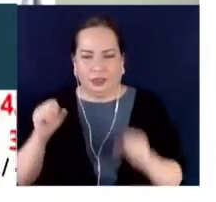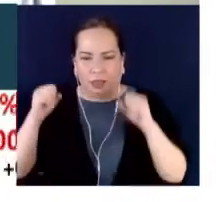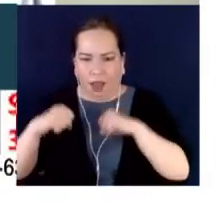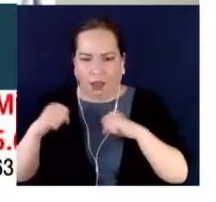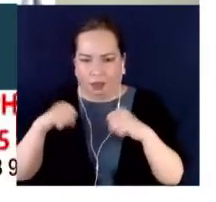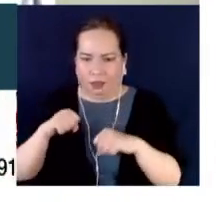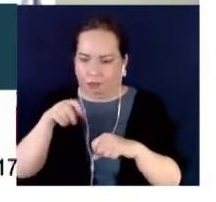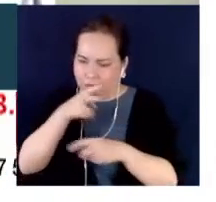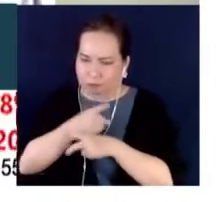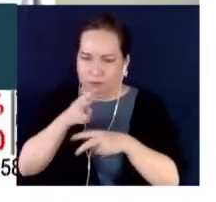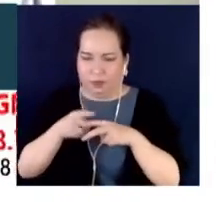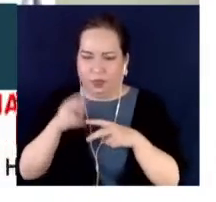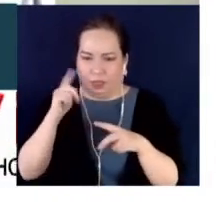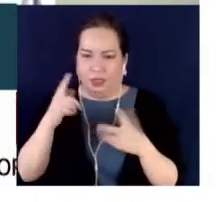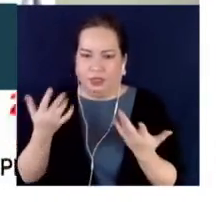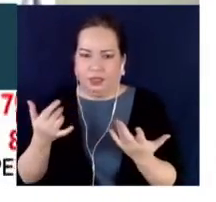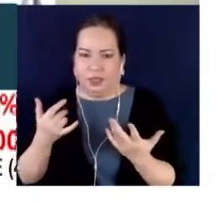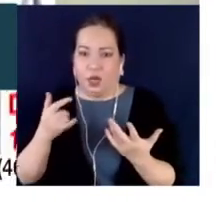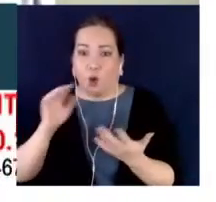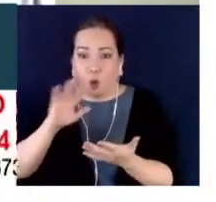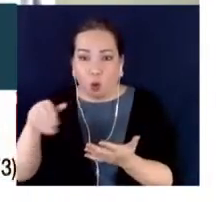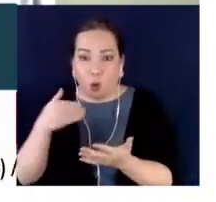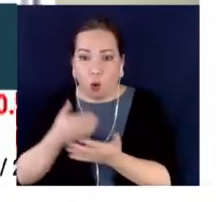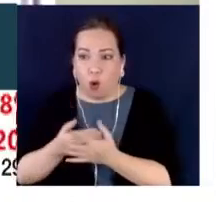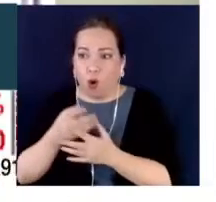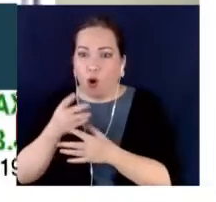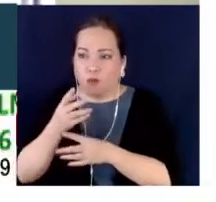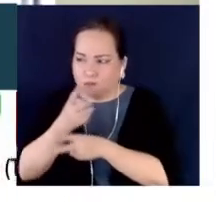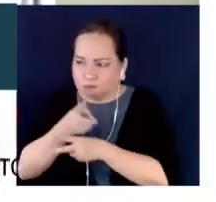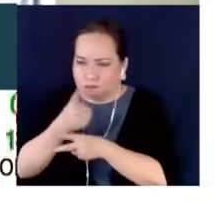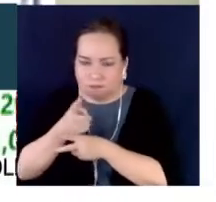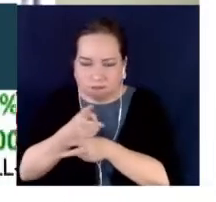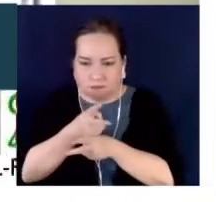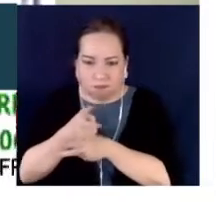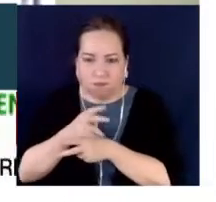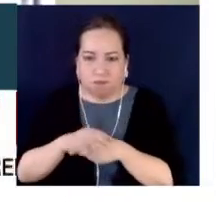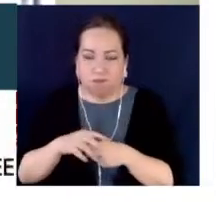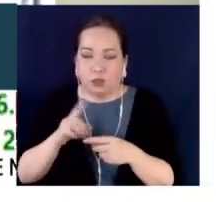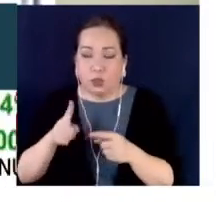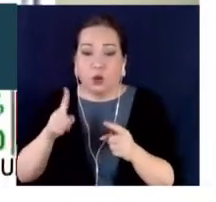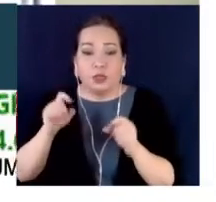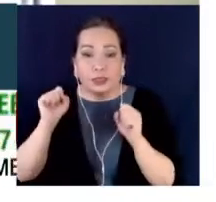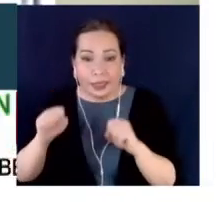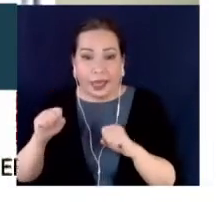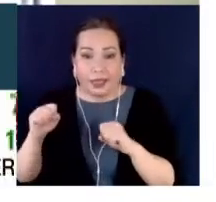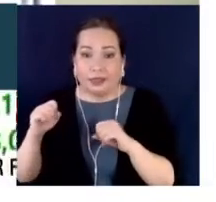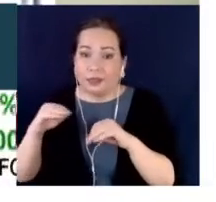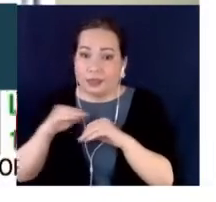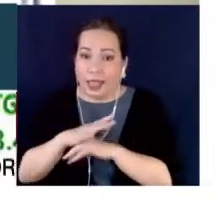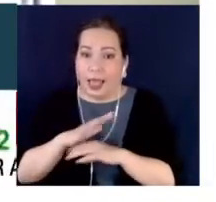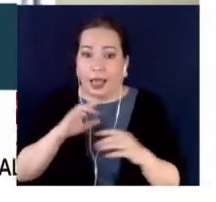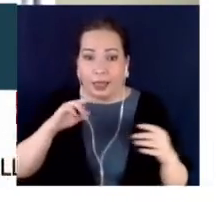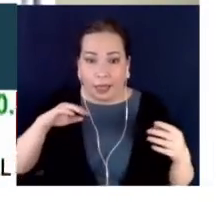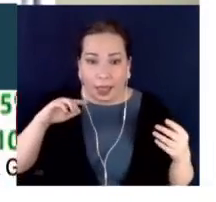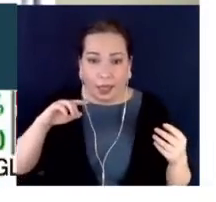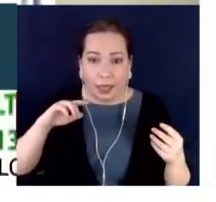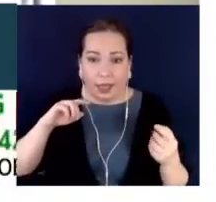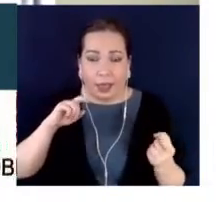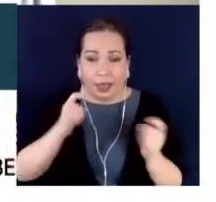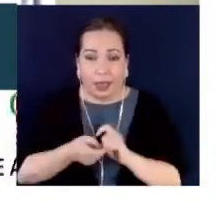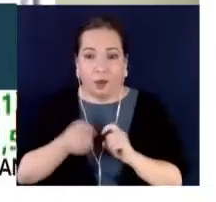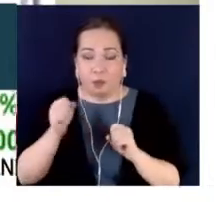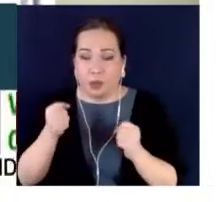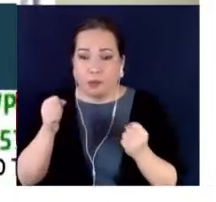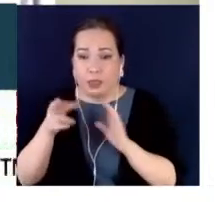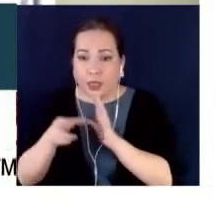has happened, and everybody is implementing it. What may change right now is that maybe it can be reviewed whether